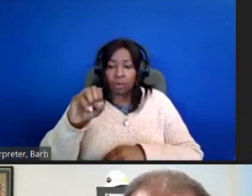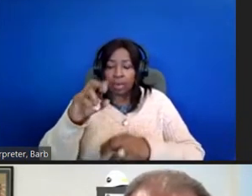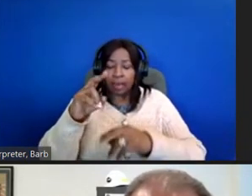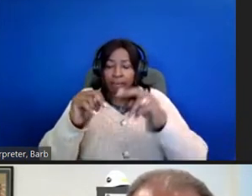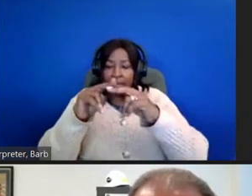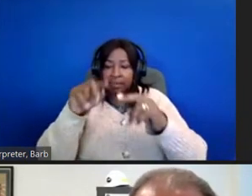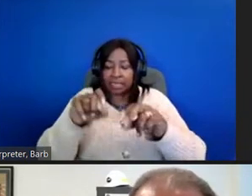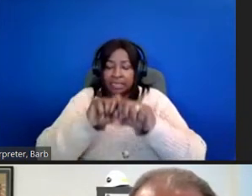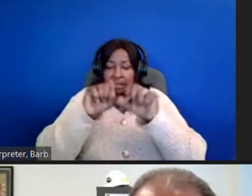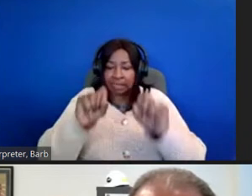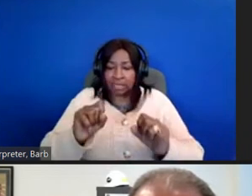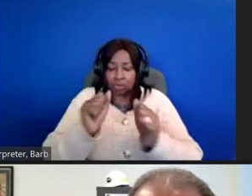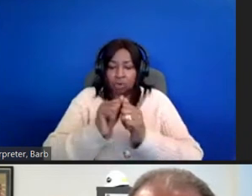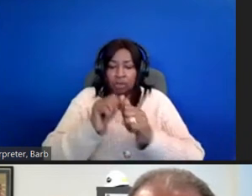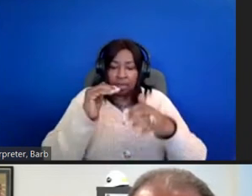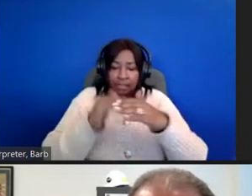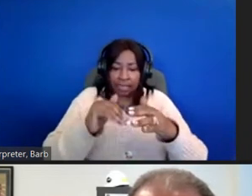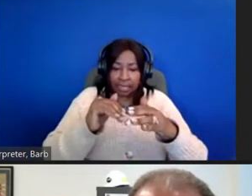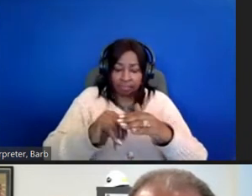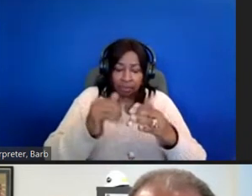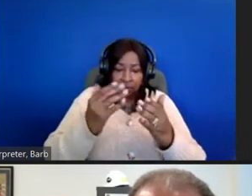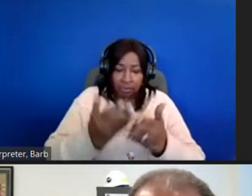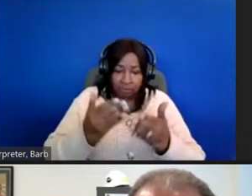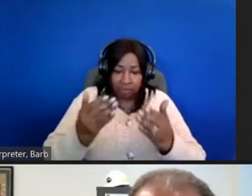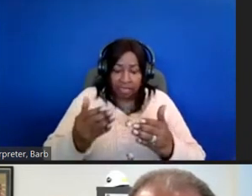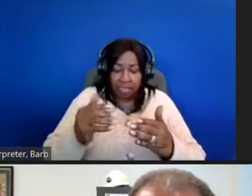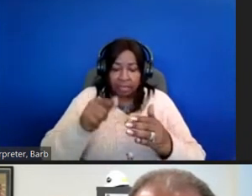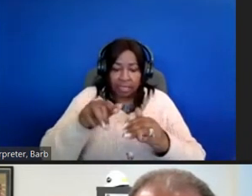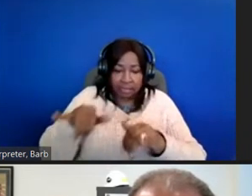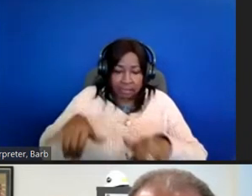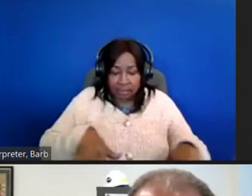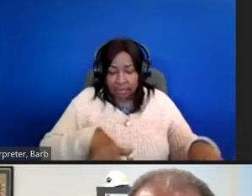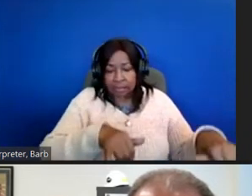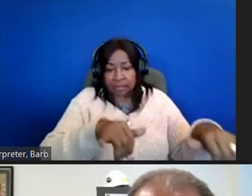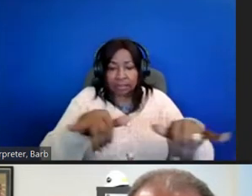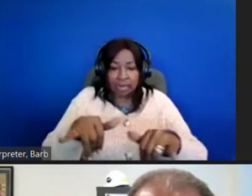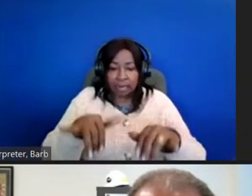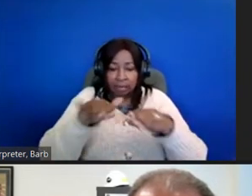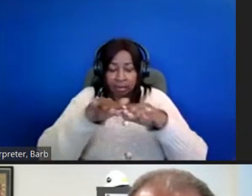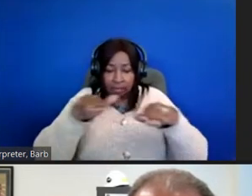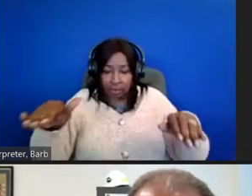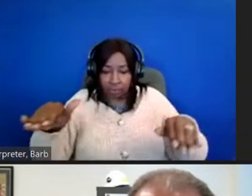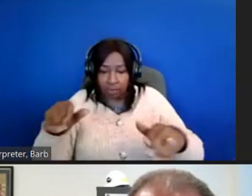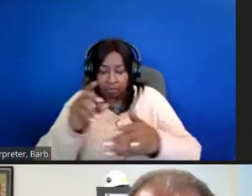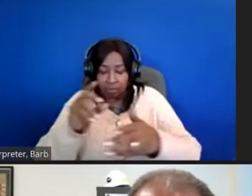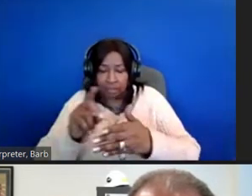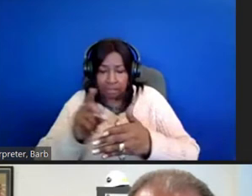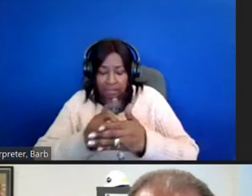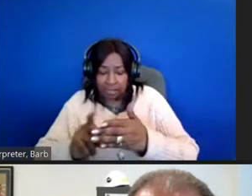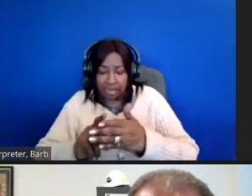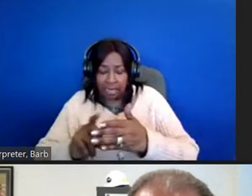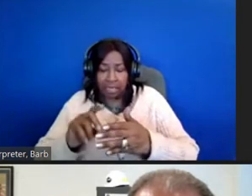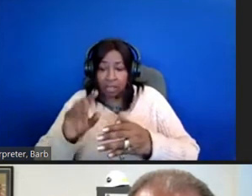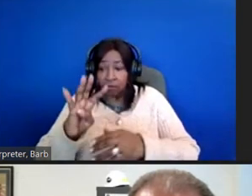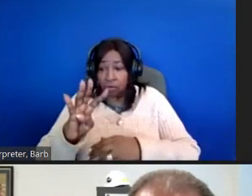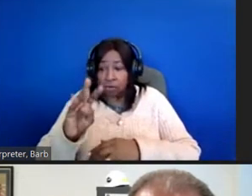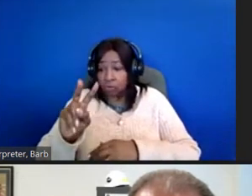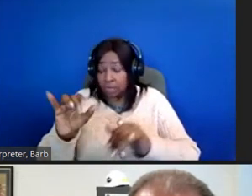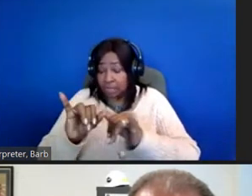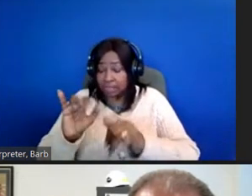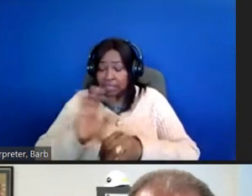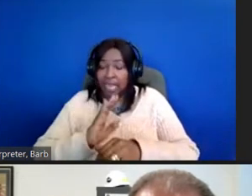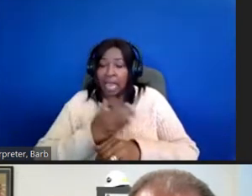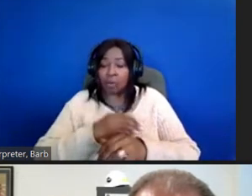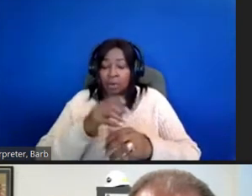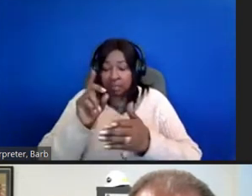features, the standard platform height of 42 inches is our design goal. But there are some stations with